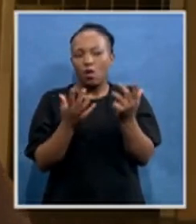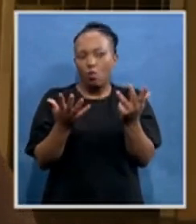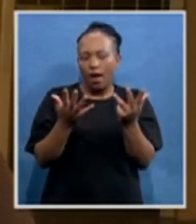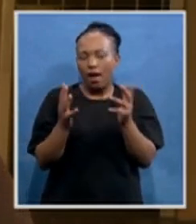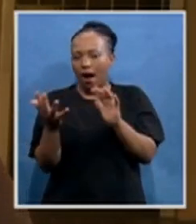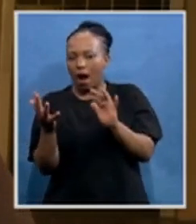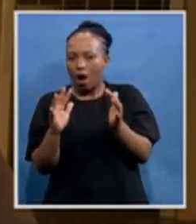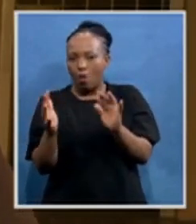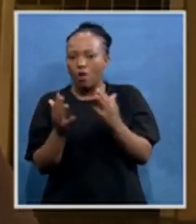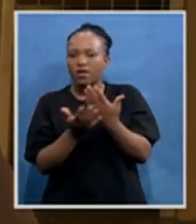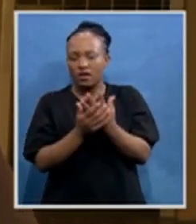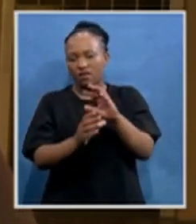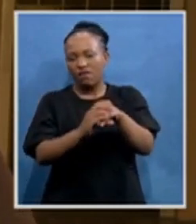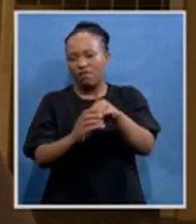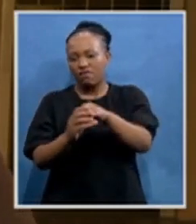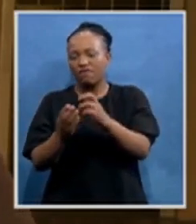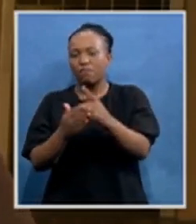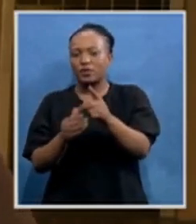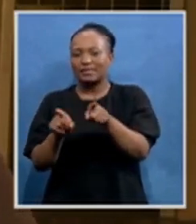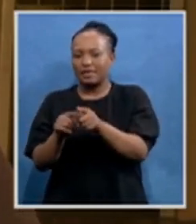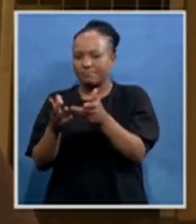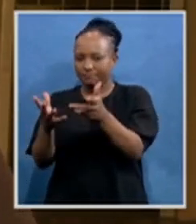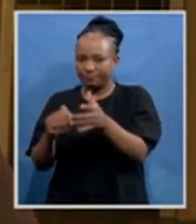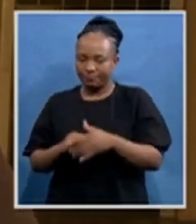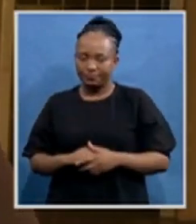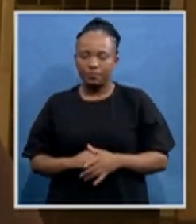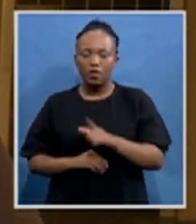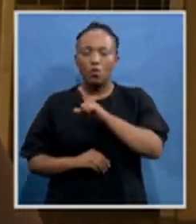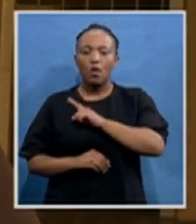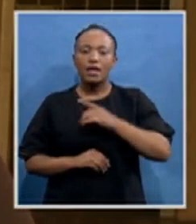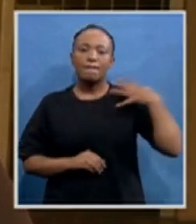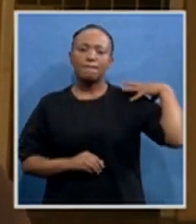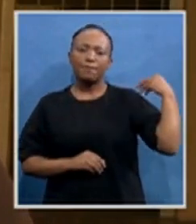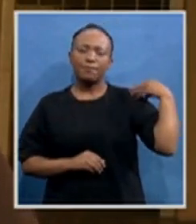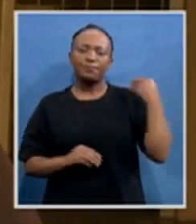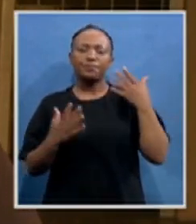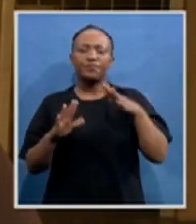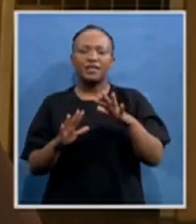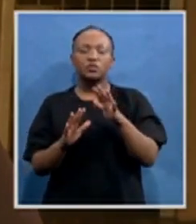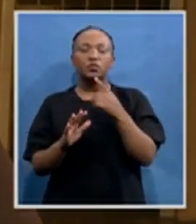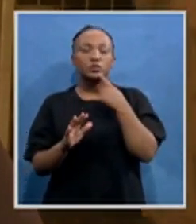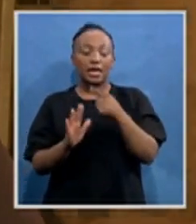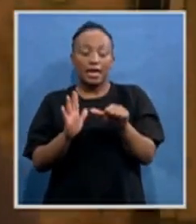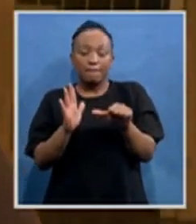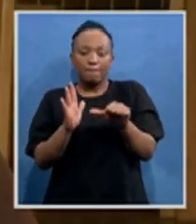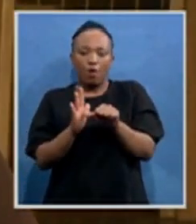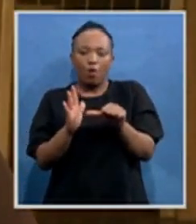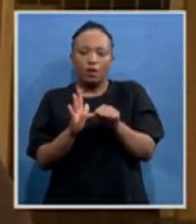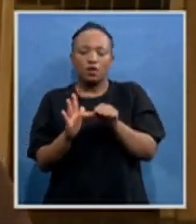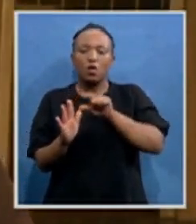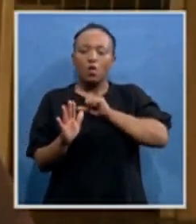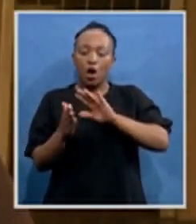like this. Because the Minister also told us it's very important that communities buy into this so that there's a better